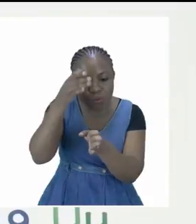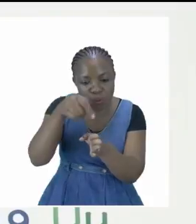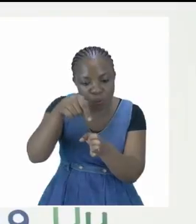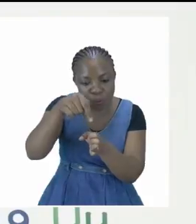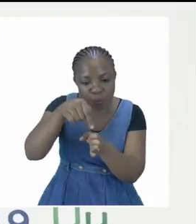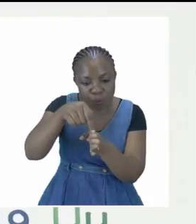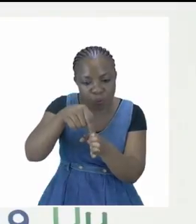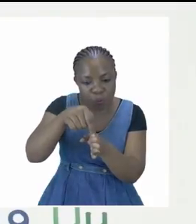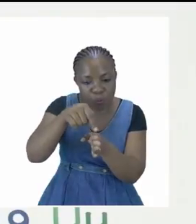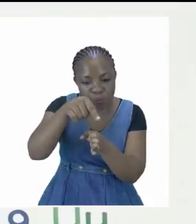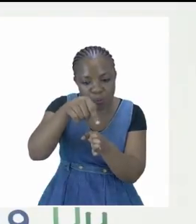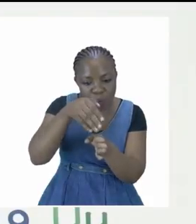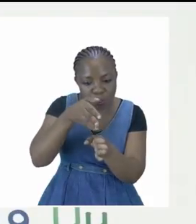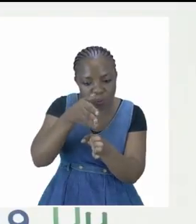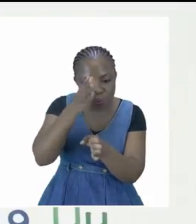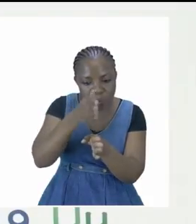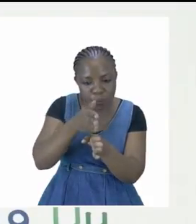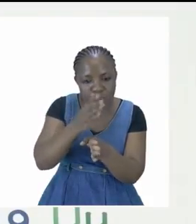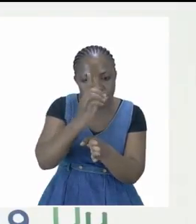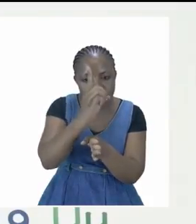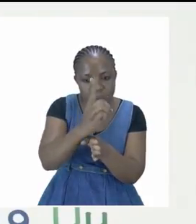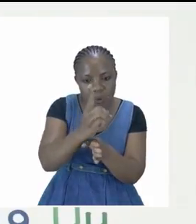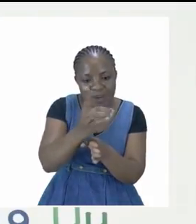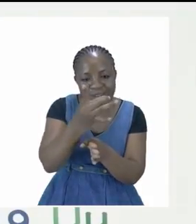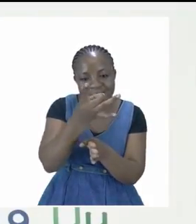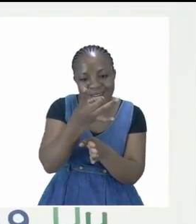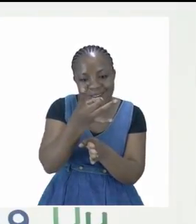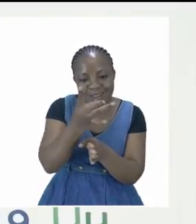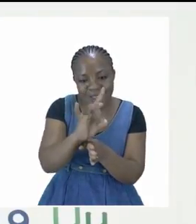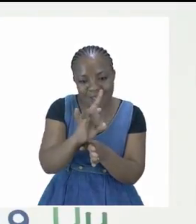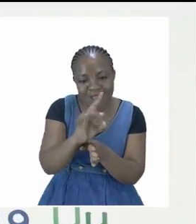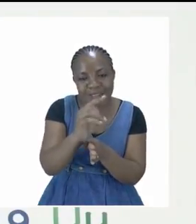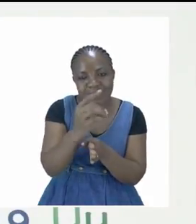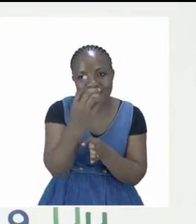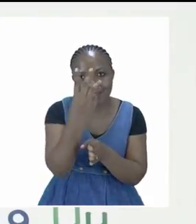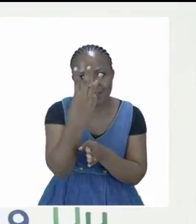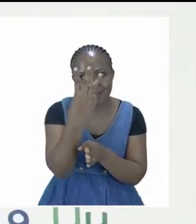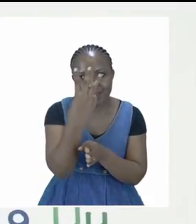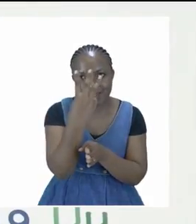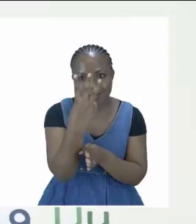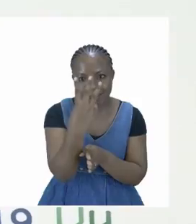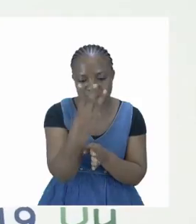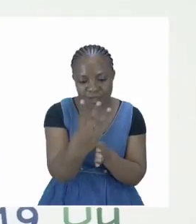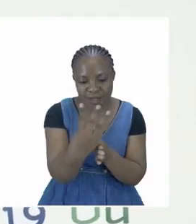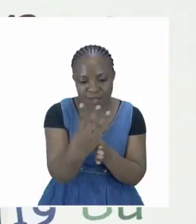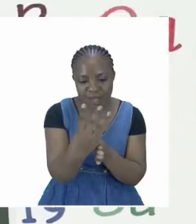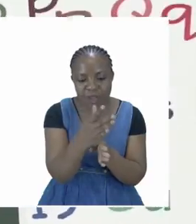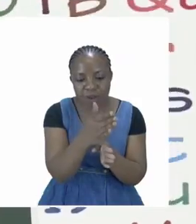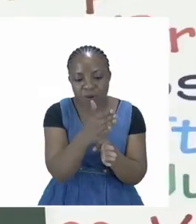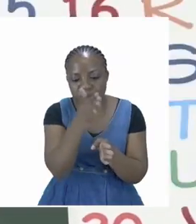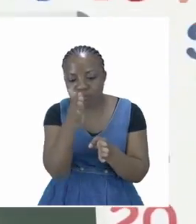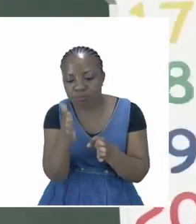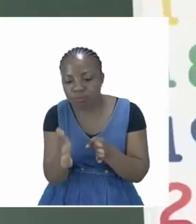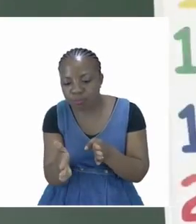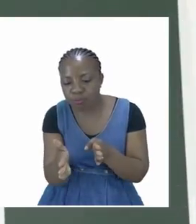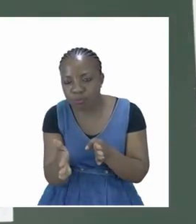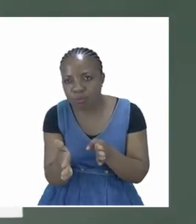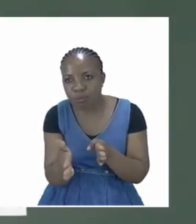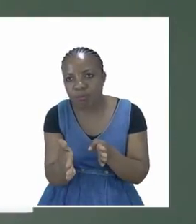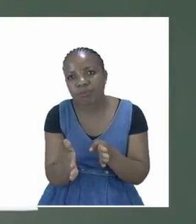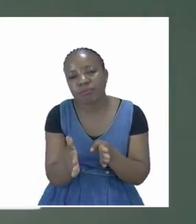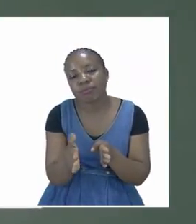183 on the chart. So let's take a look at our chart. You in your